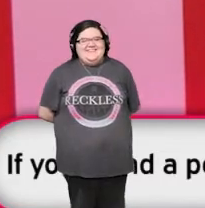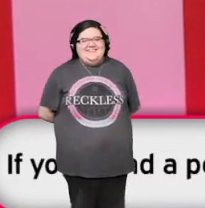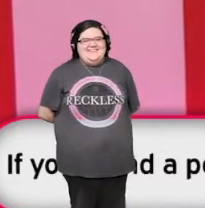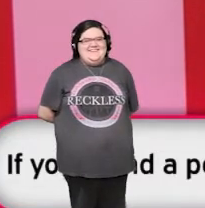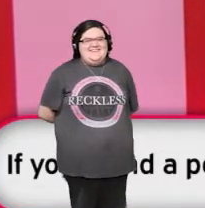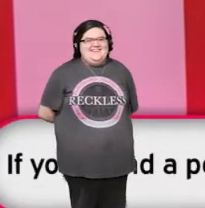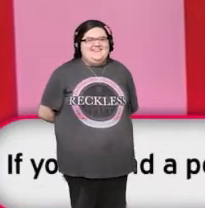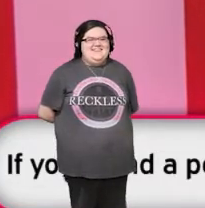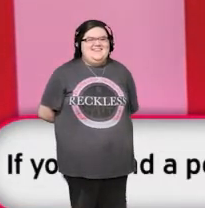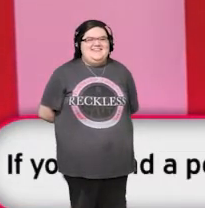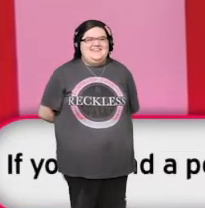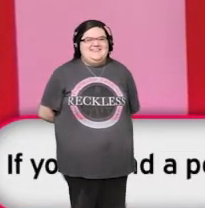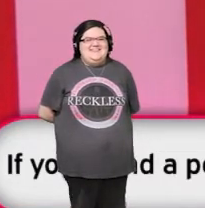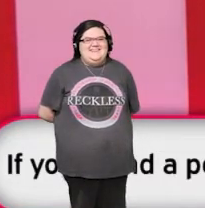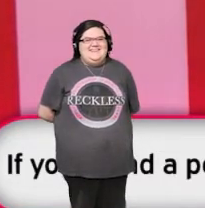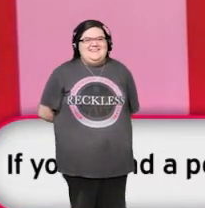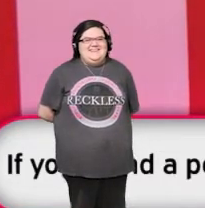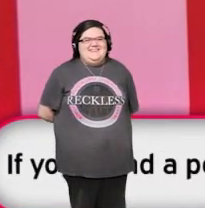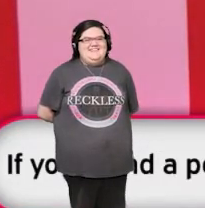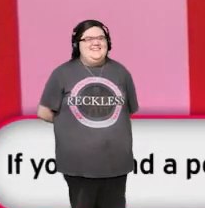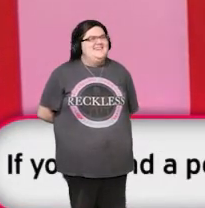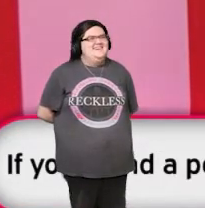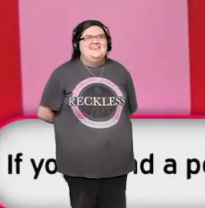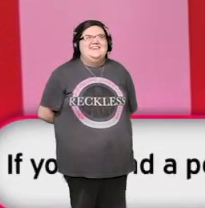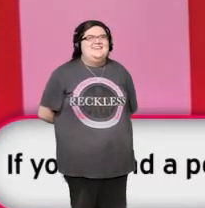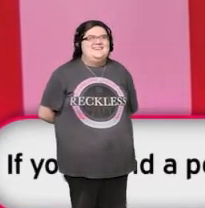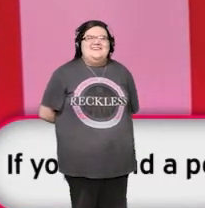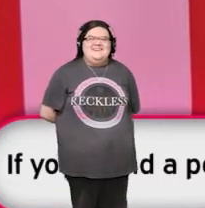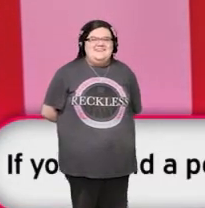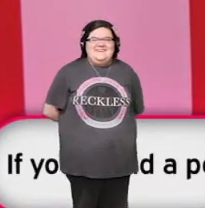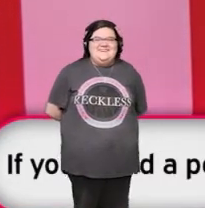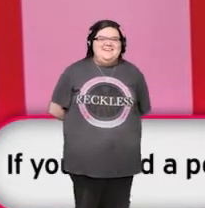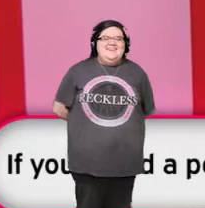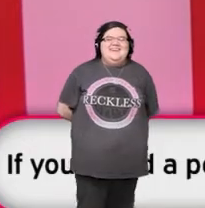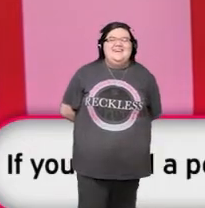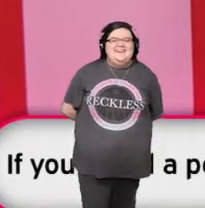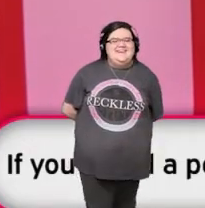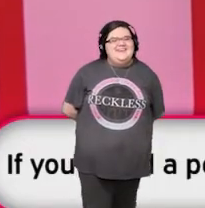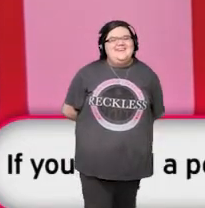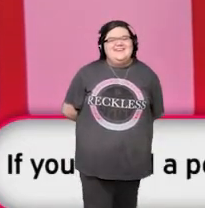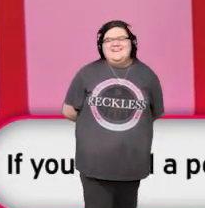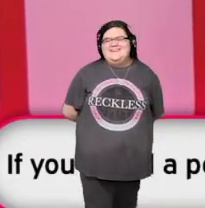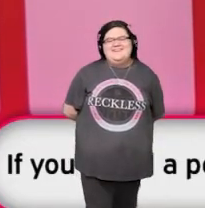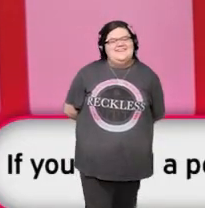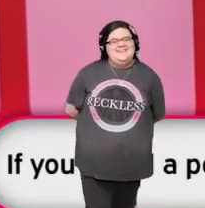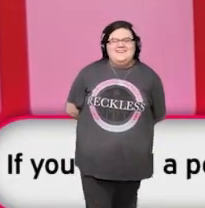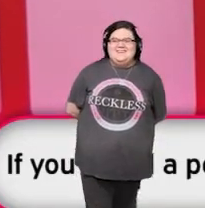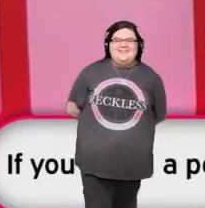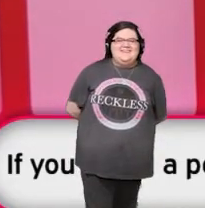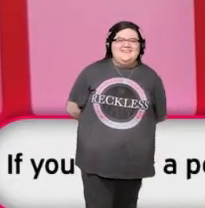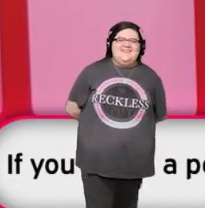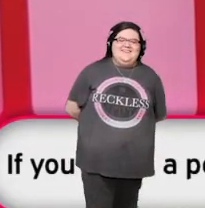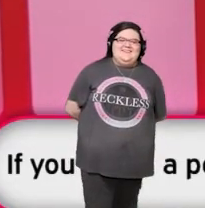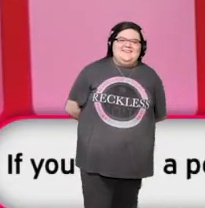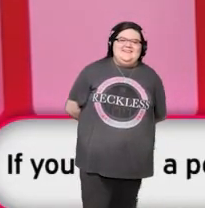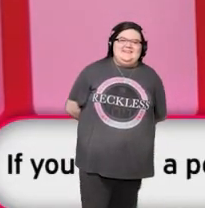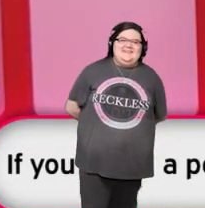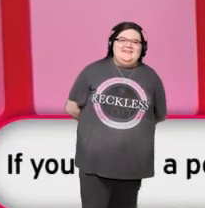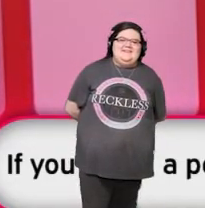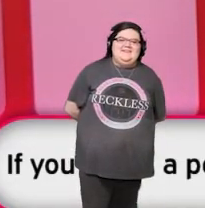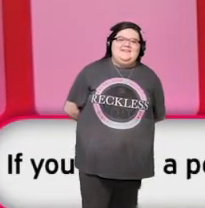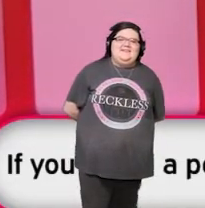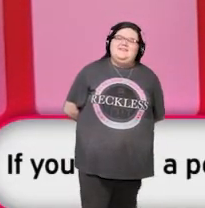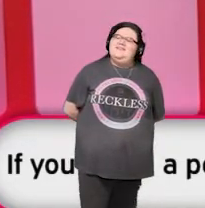Naughty. Are you clicking the naughty folder? I'm clicking the naughty folder. Curiosity, you're gonna click it, right? I'll click it. You feel bad, I think, quite quickly, but